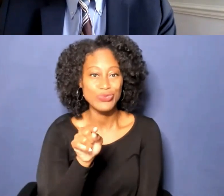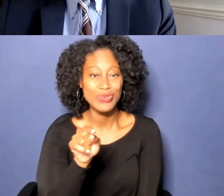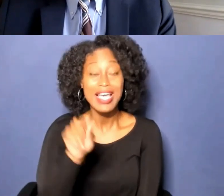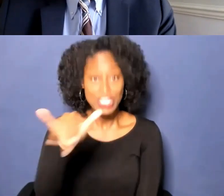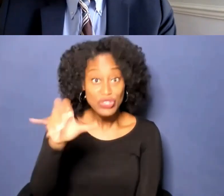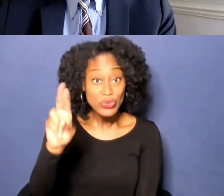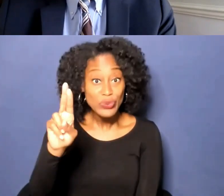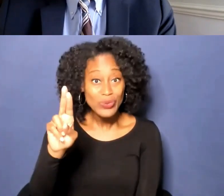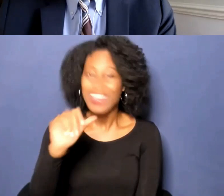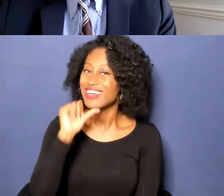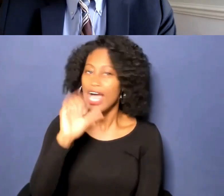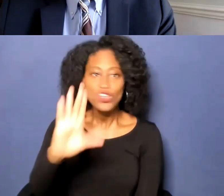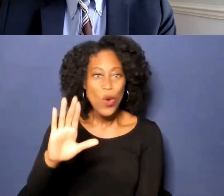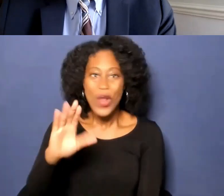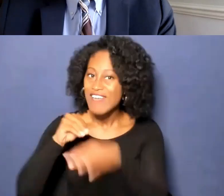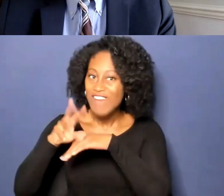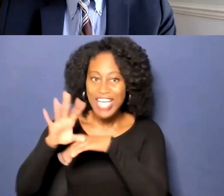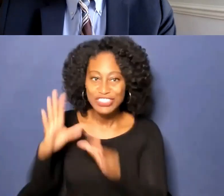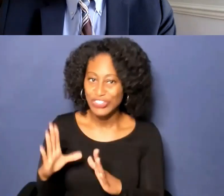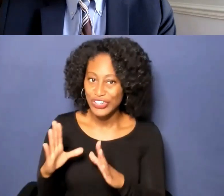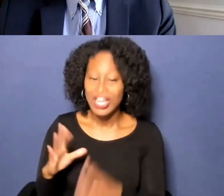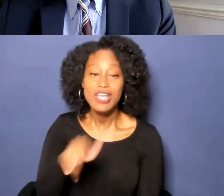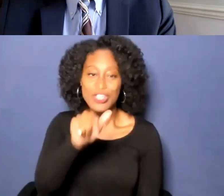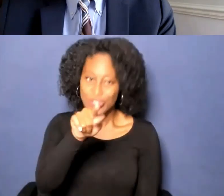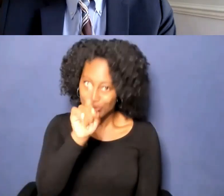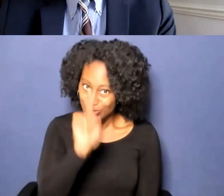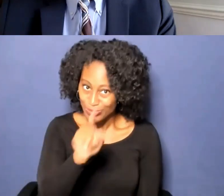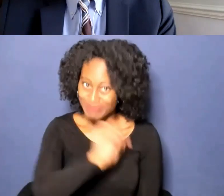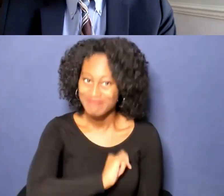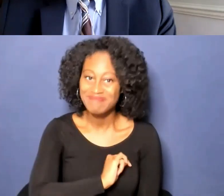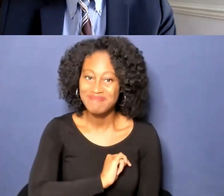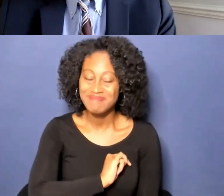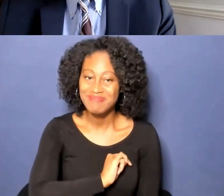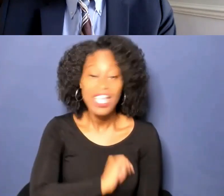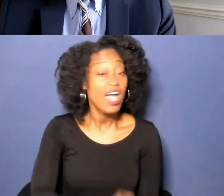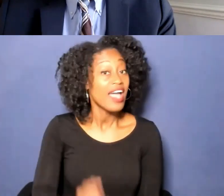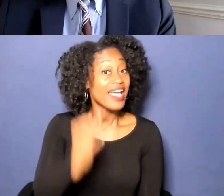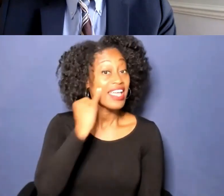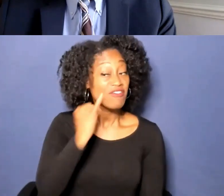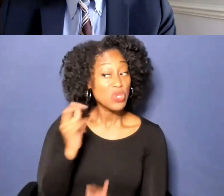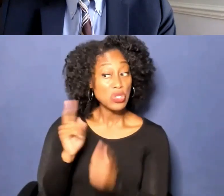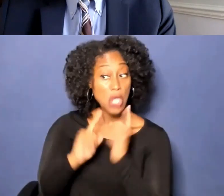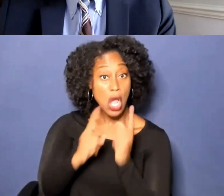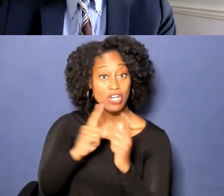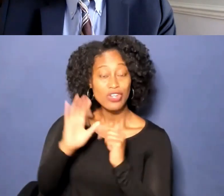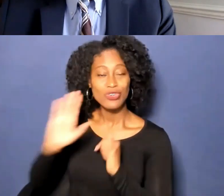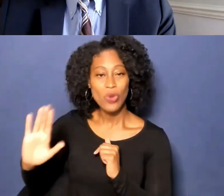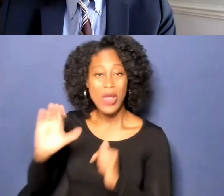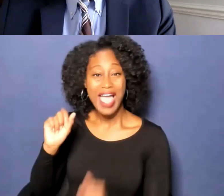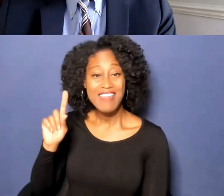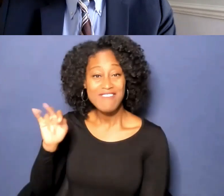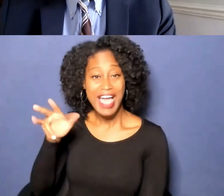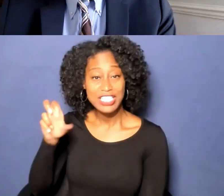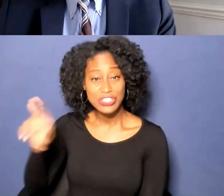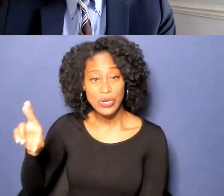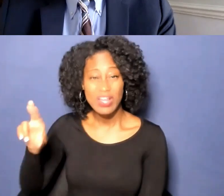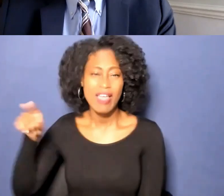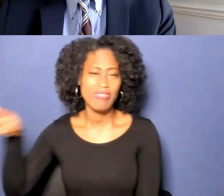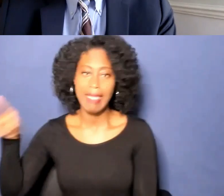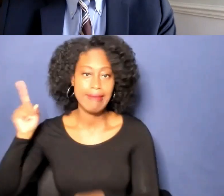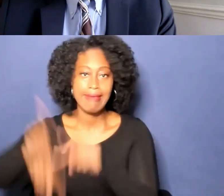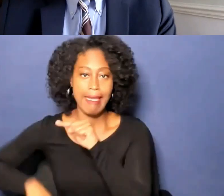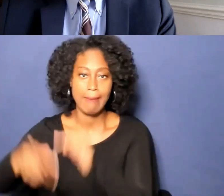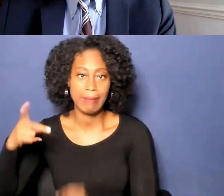you. So please, when you're talking to your advisor, please explain. They cannot be the PI. You're